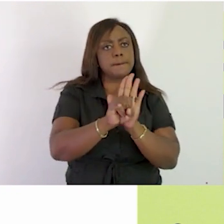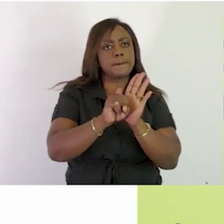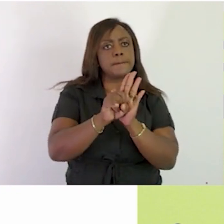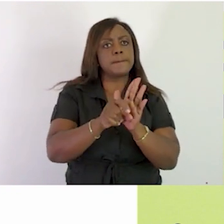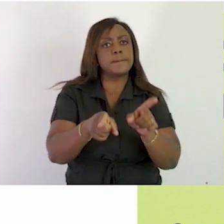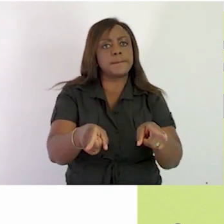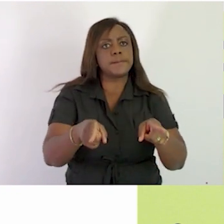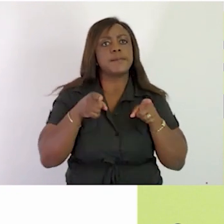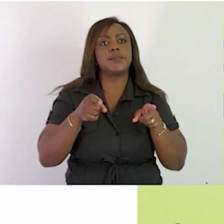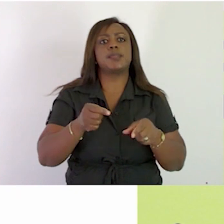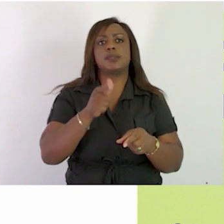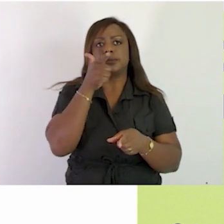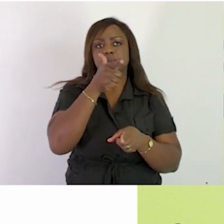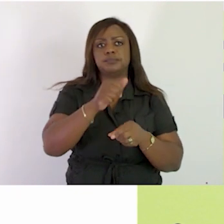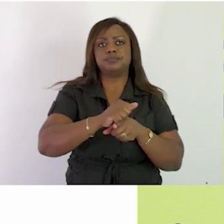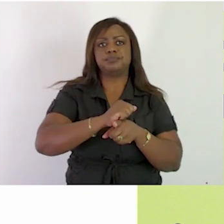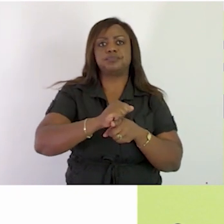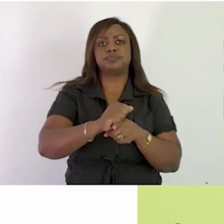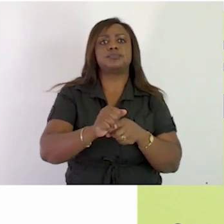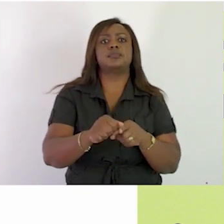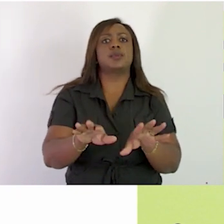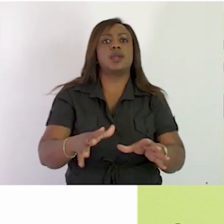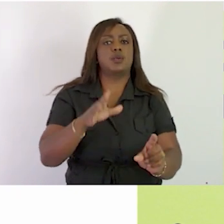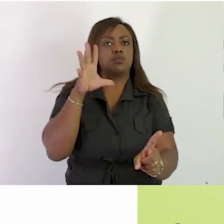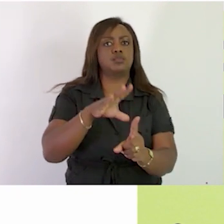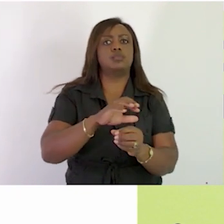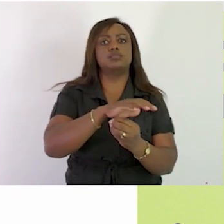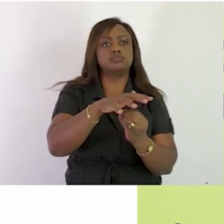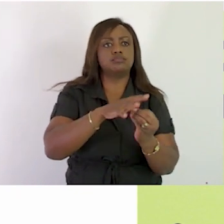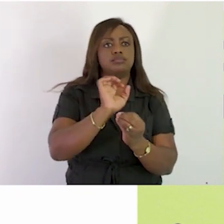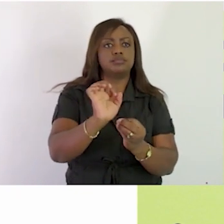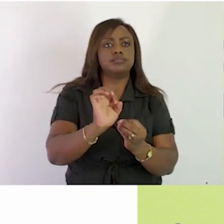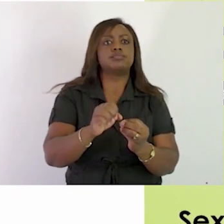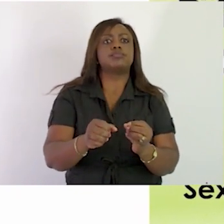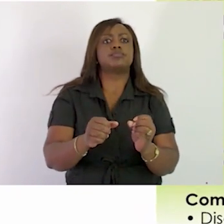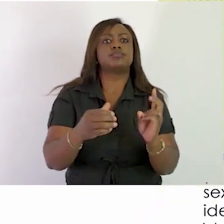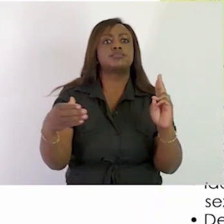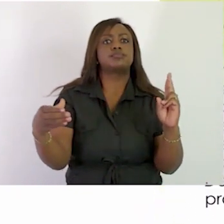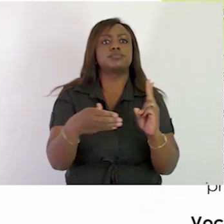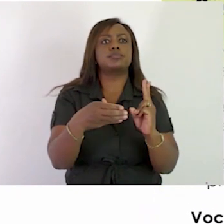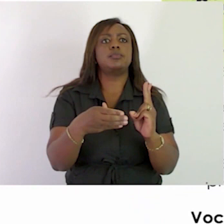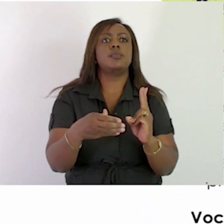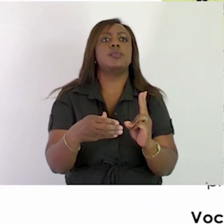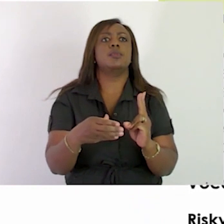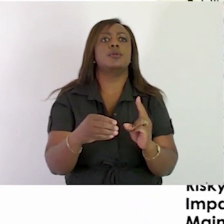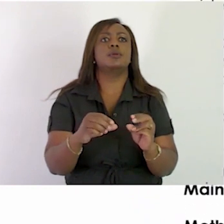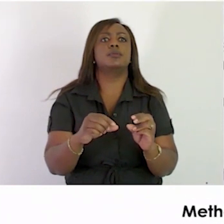sexual practices on the individual, family, community, and society. Now, the vocabulary, these are the new words